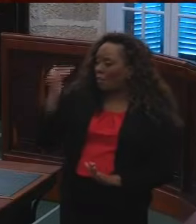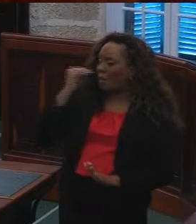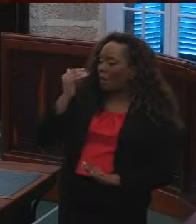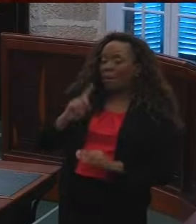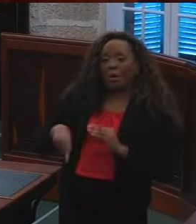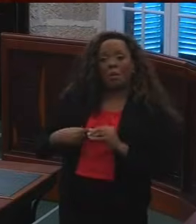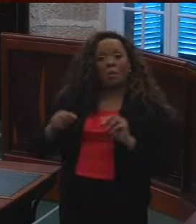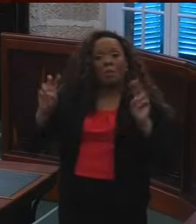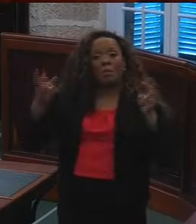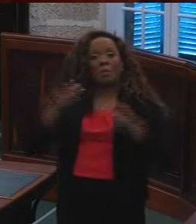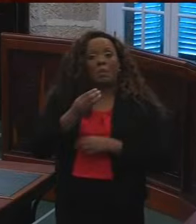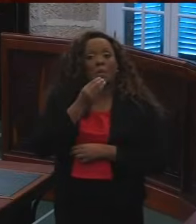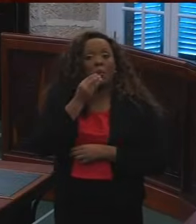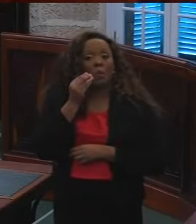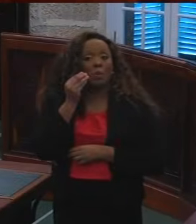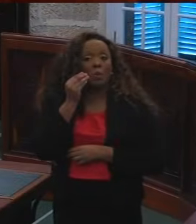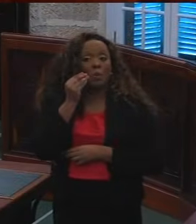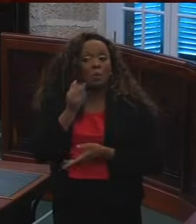health program